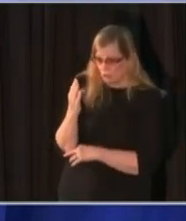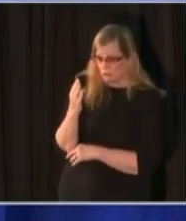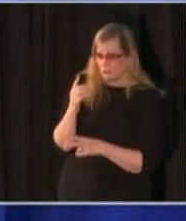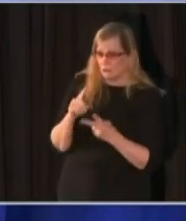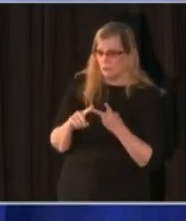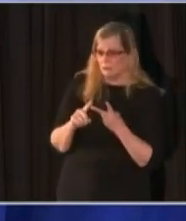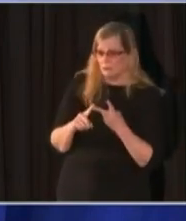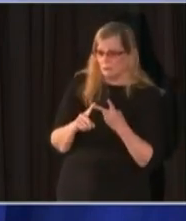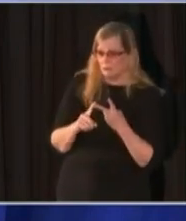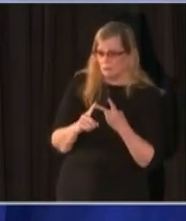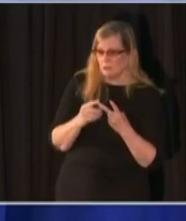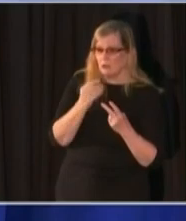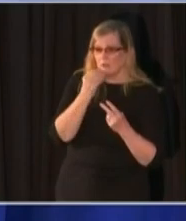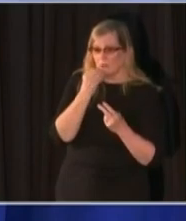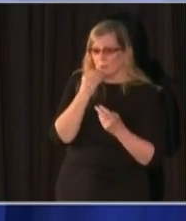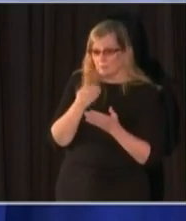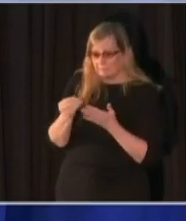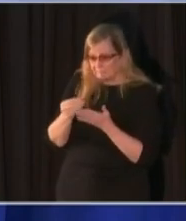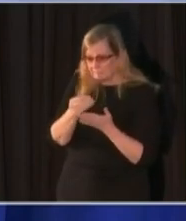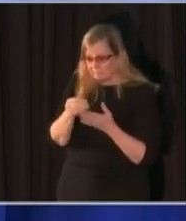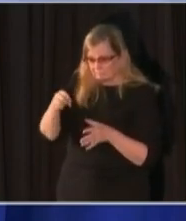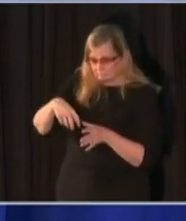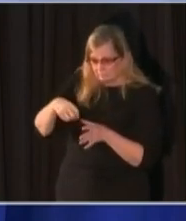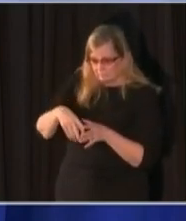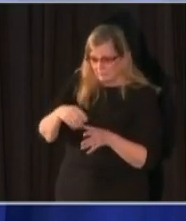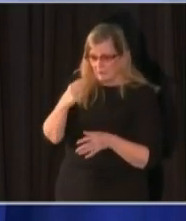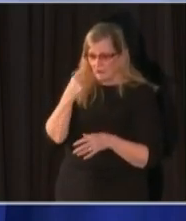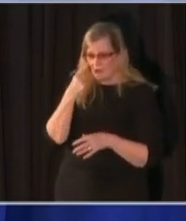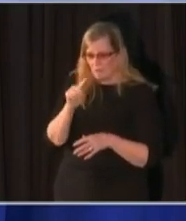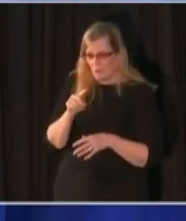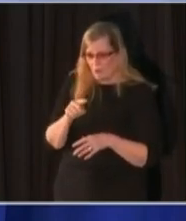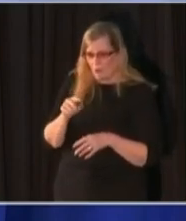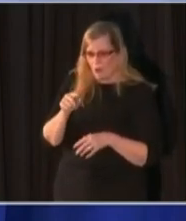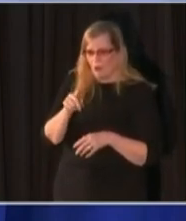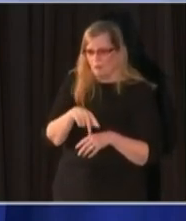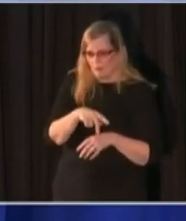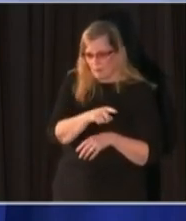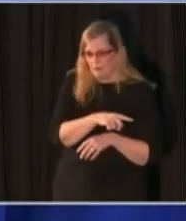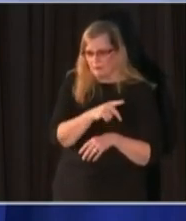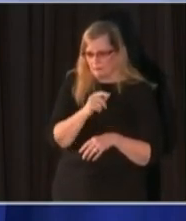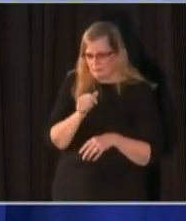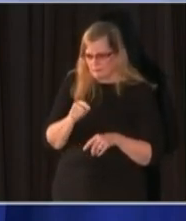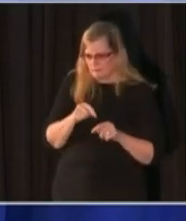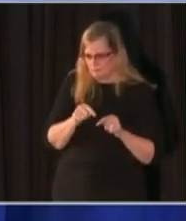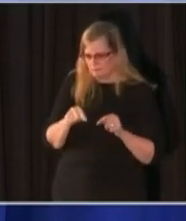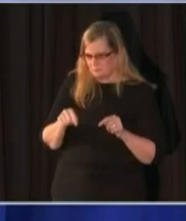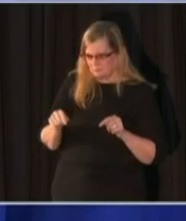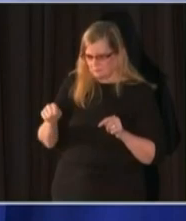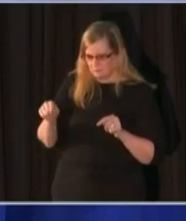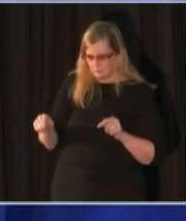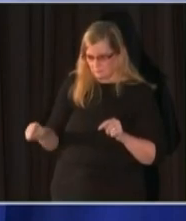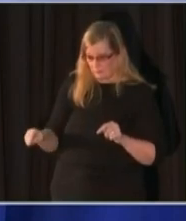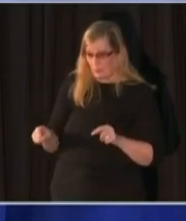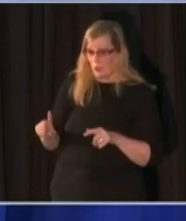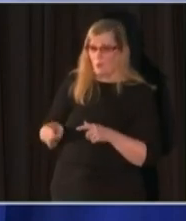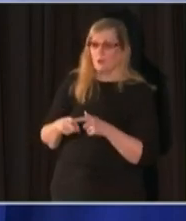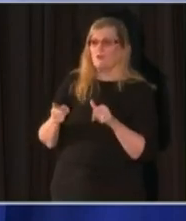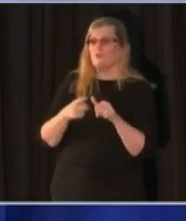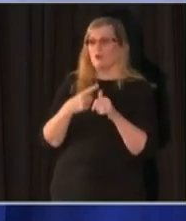well. They will be both perishables and dry foods. Is that on the first come, first serve? It is, and we're asking